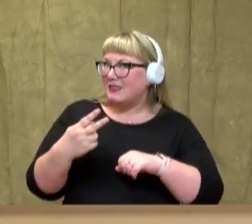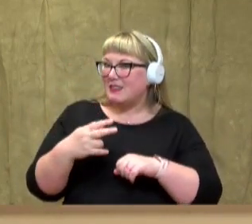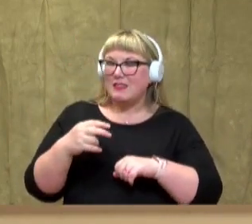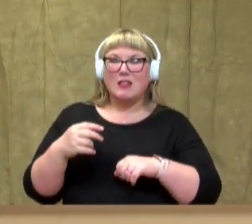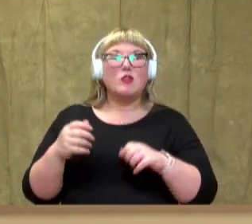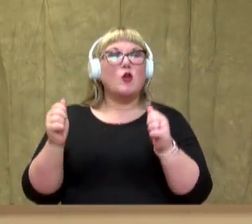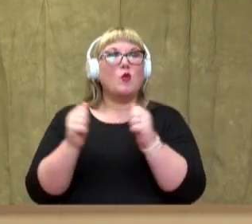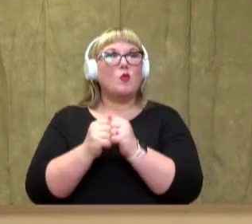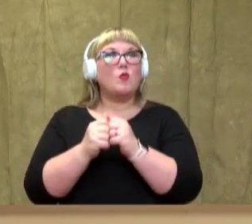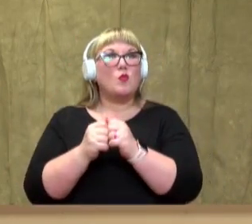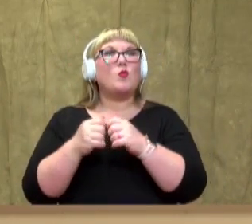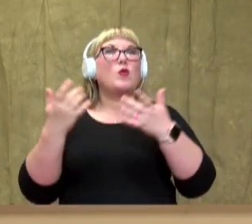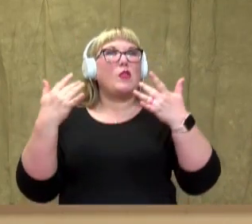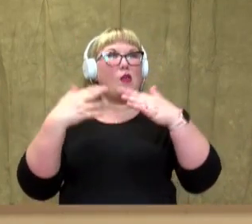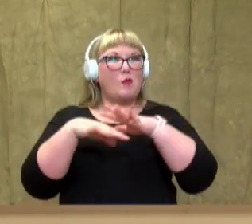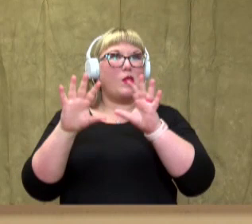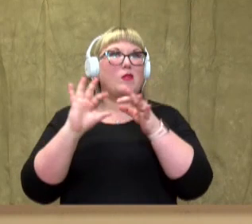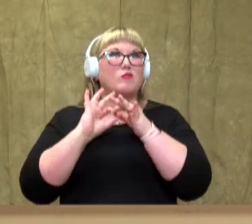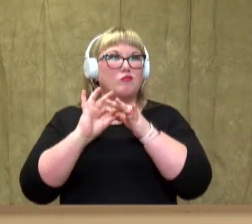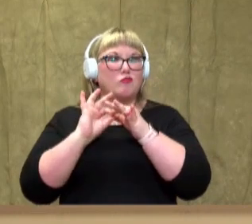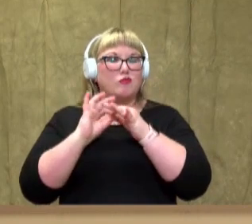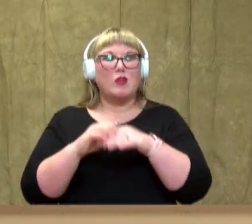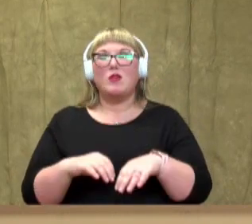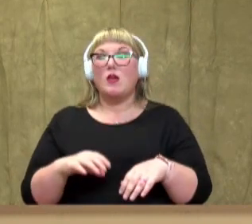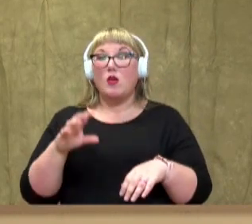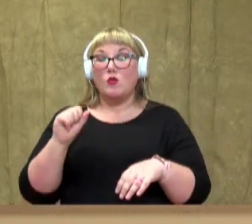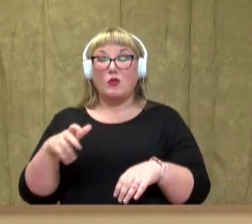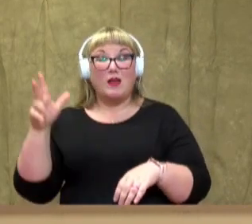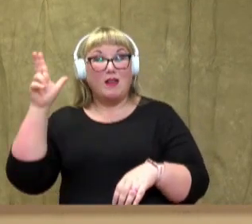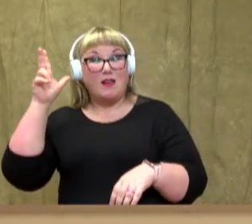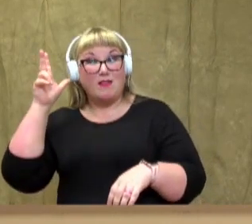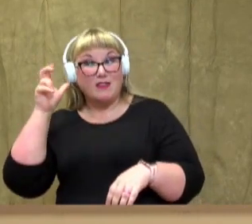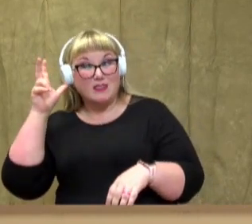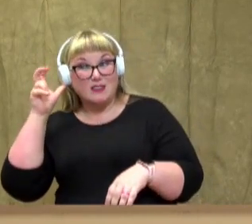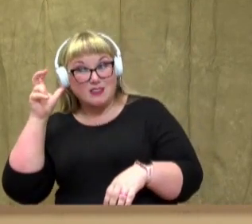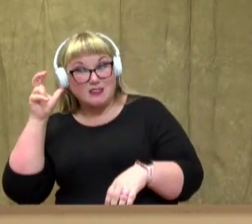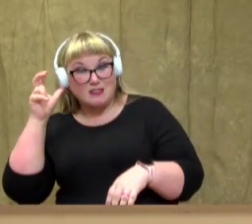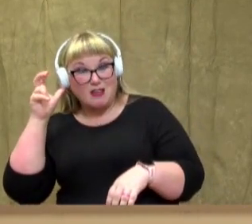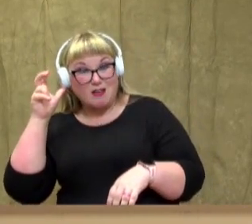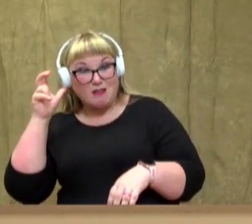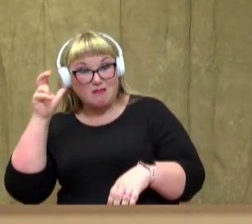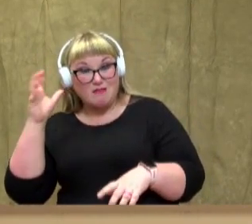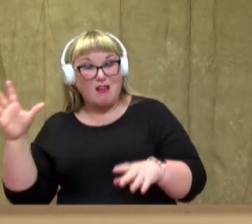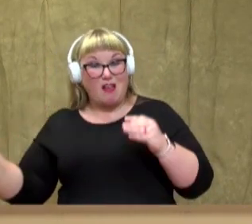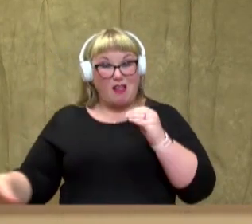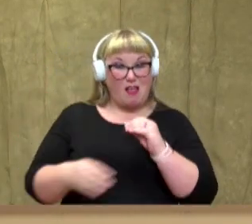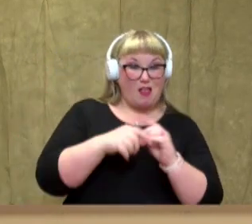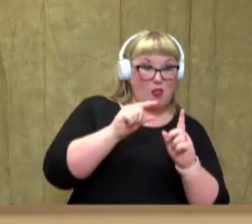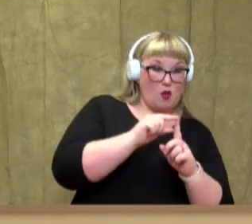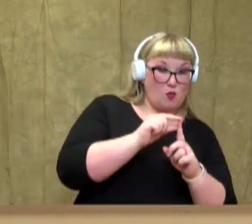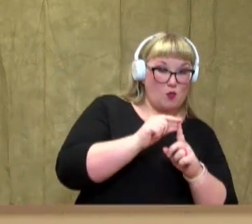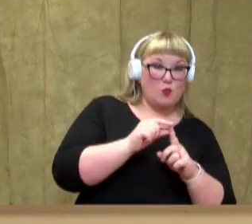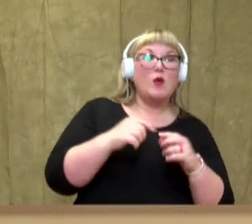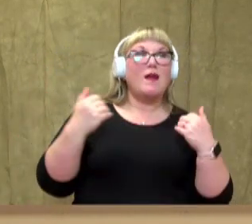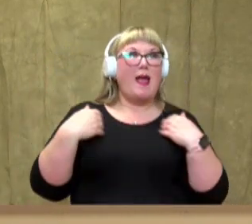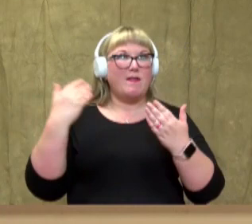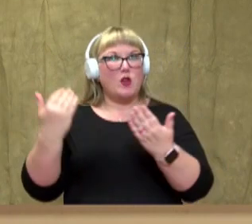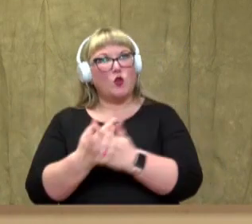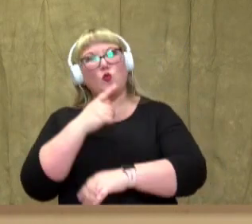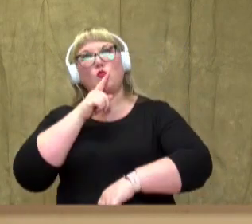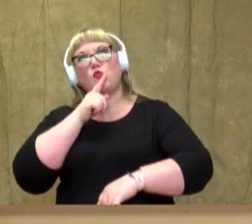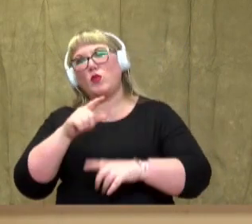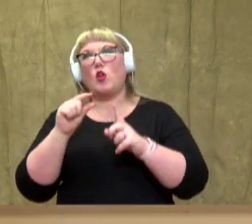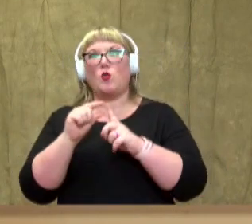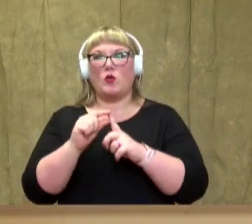our digraphs, we are able to do this. We can take sounds and we can add them to words to make new and real words.